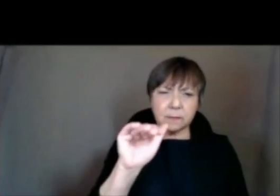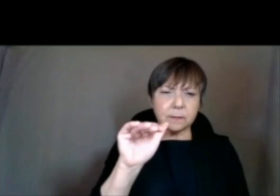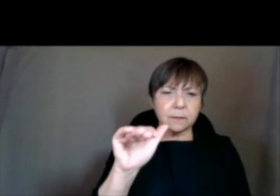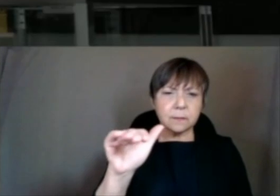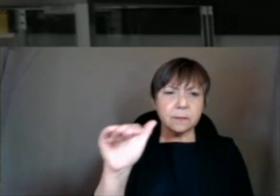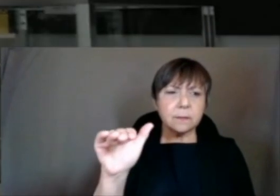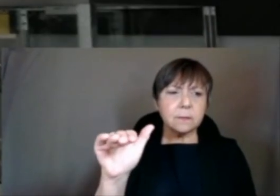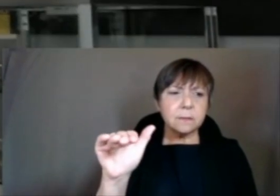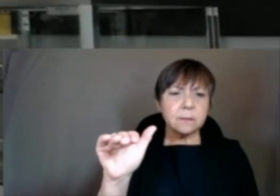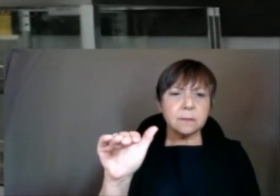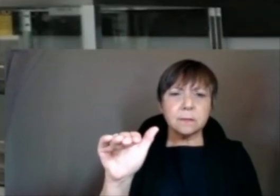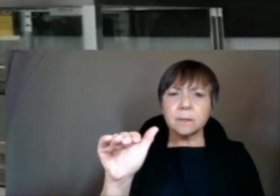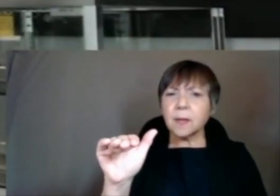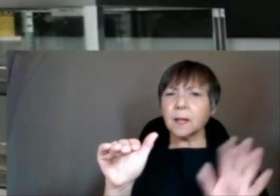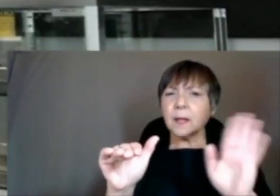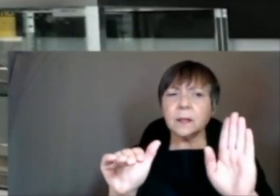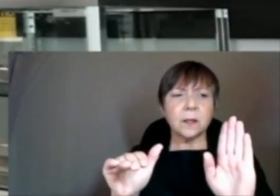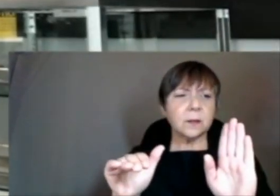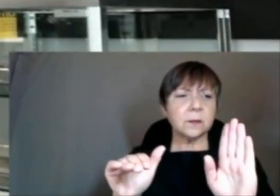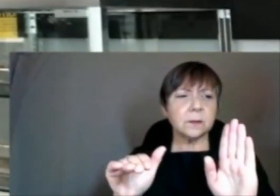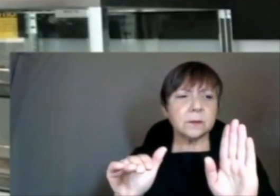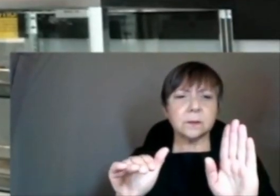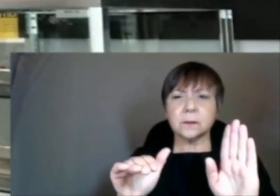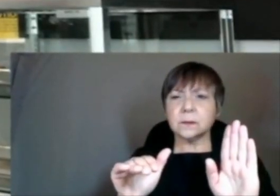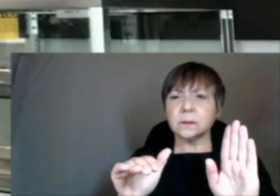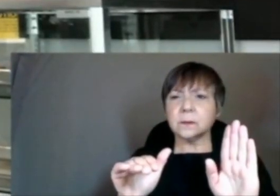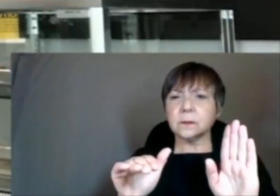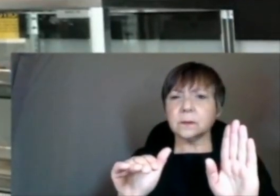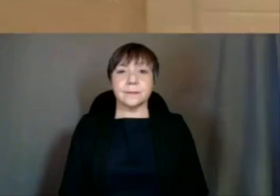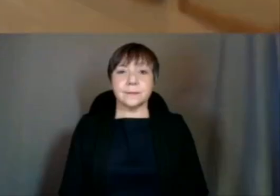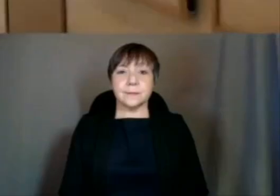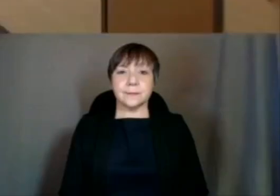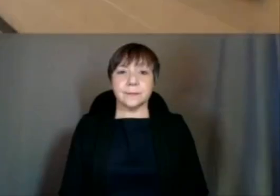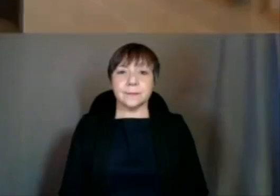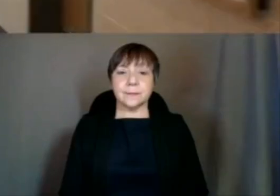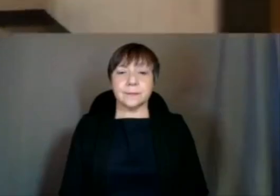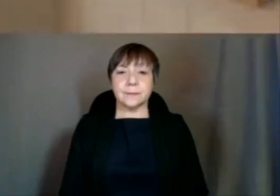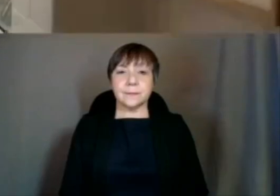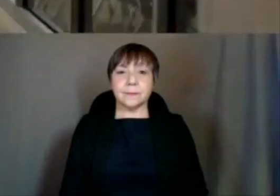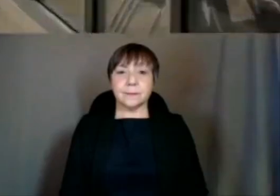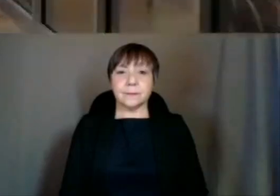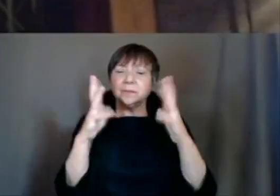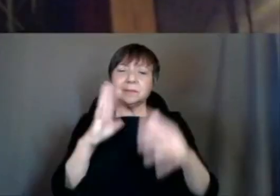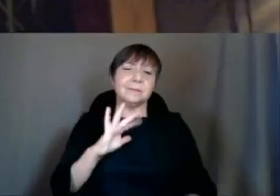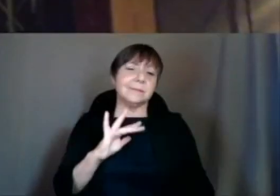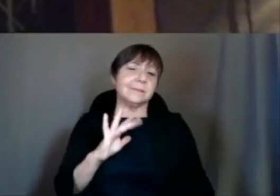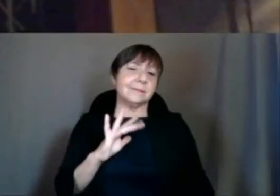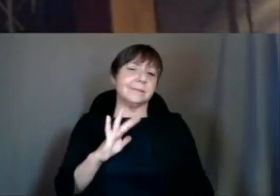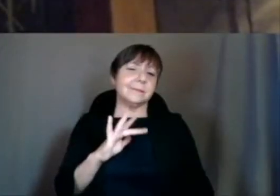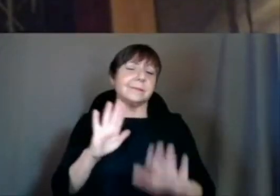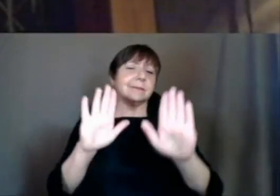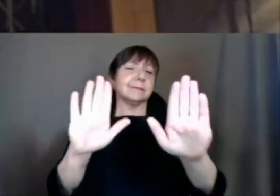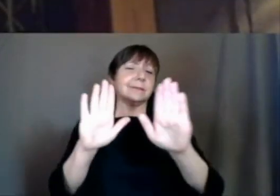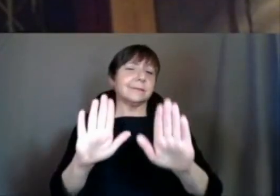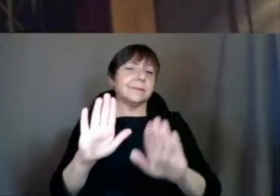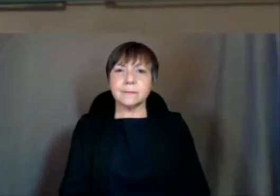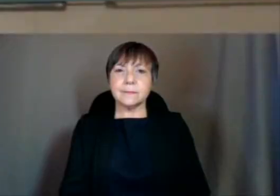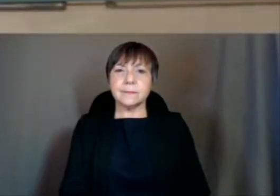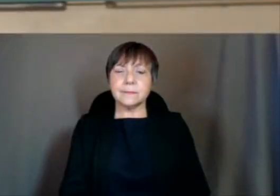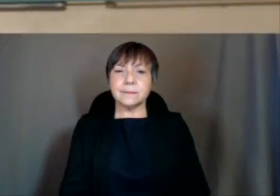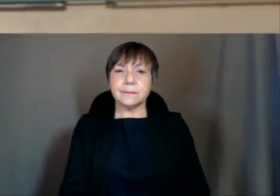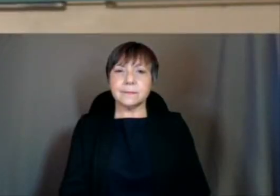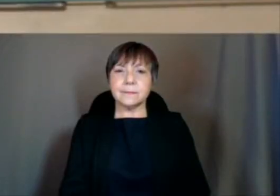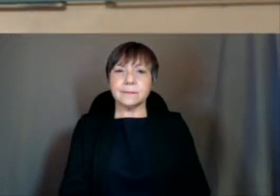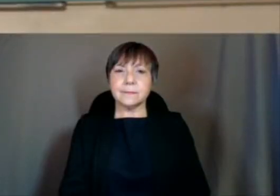his own short movie. As he goes through the day, walking through the high school hallways, standing in the auditorium, sitting in on